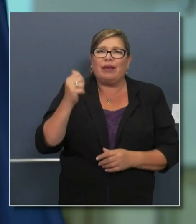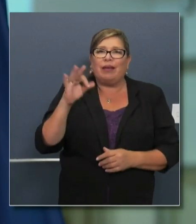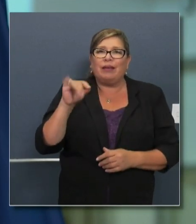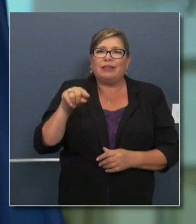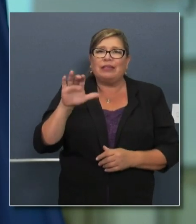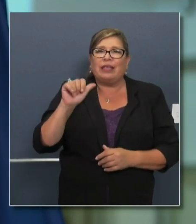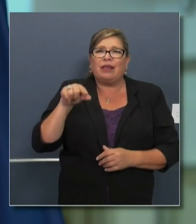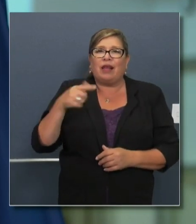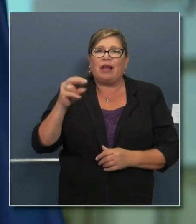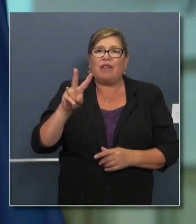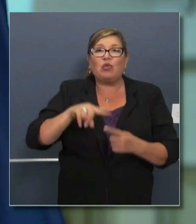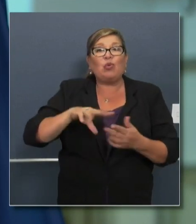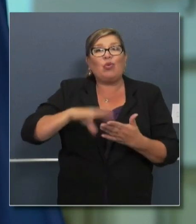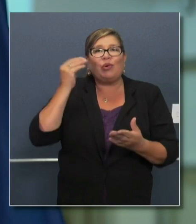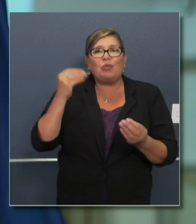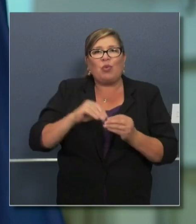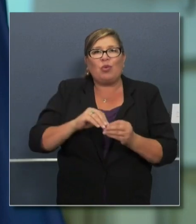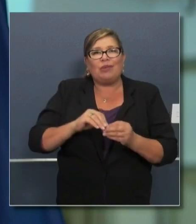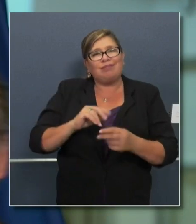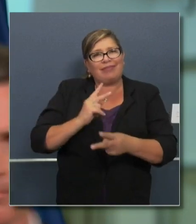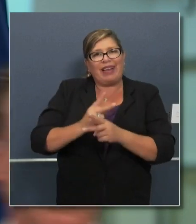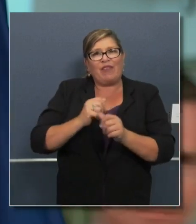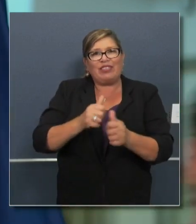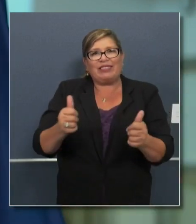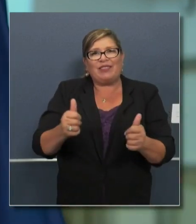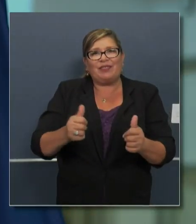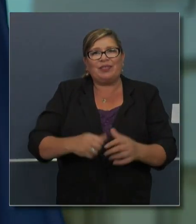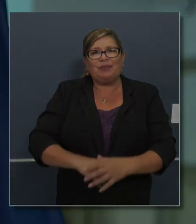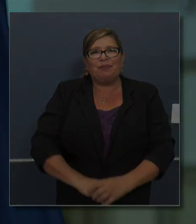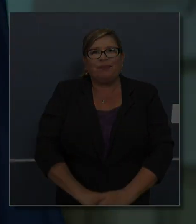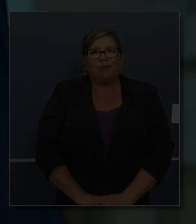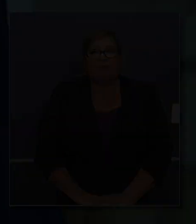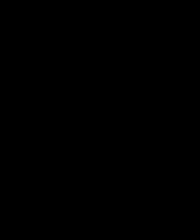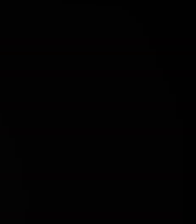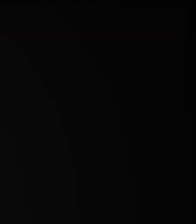covid19.ca.gov, to learn more. Take care, everybody.